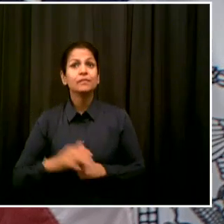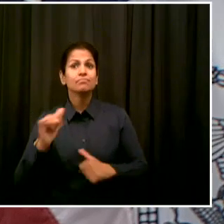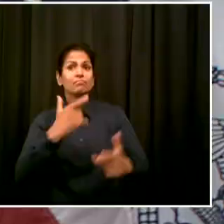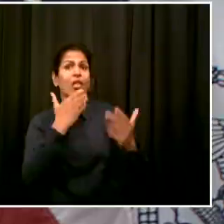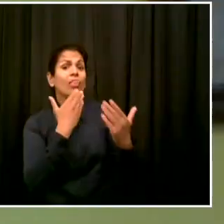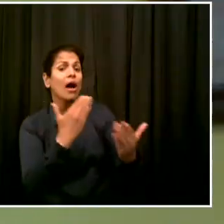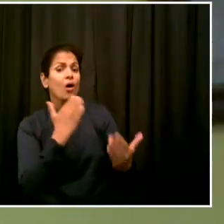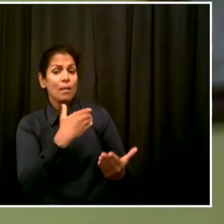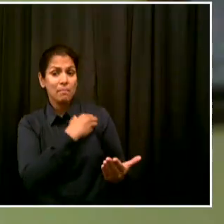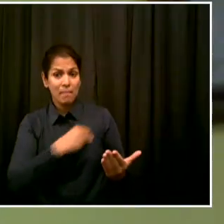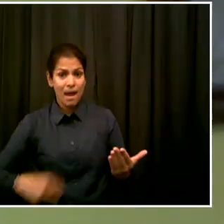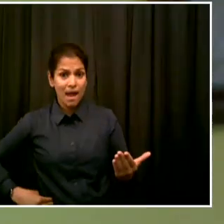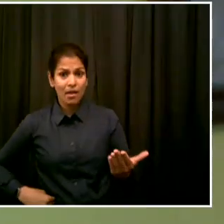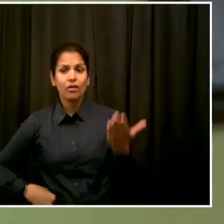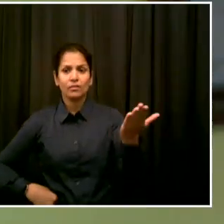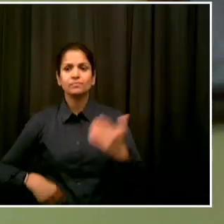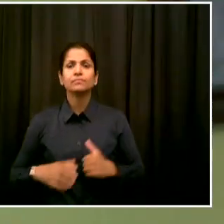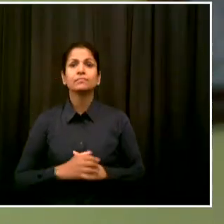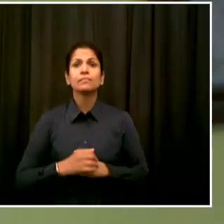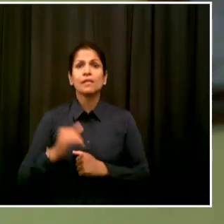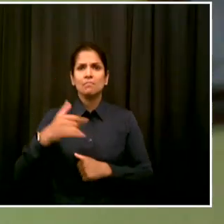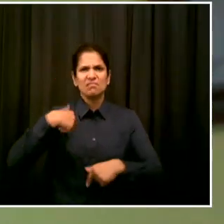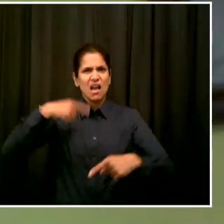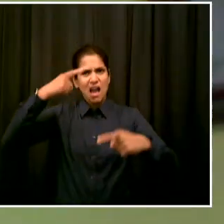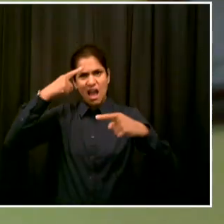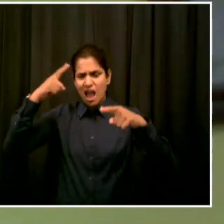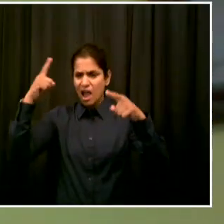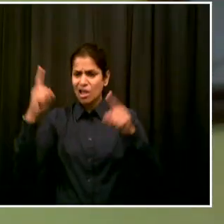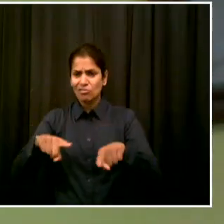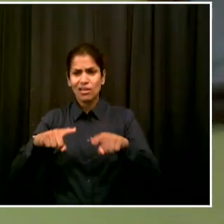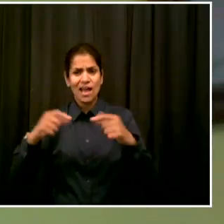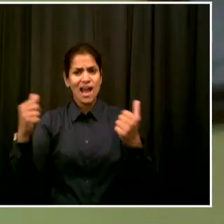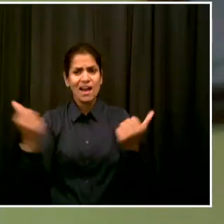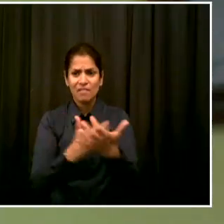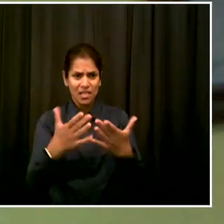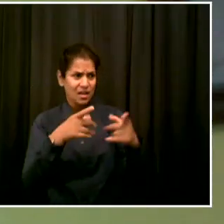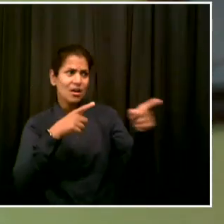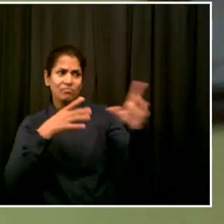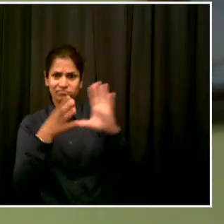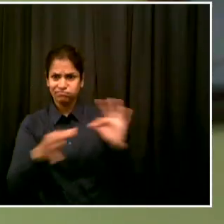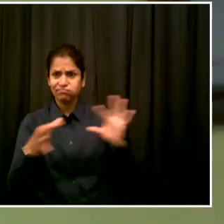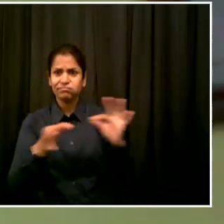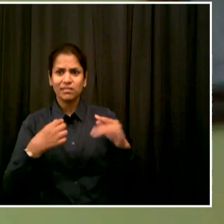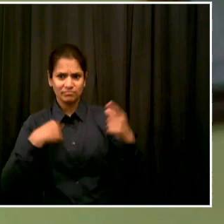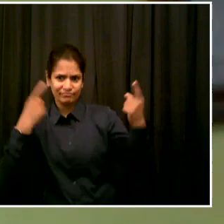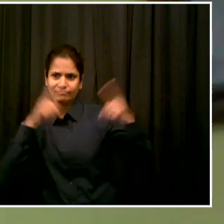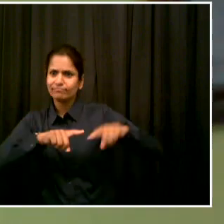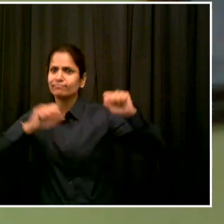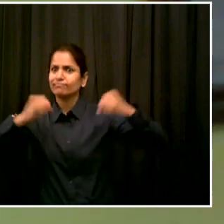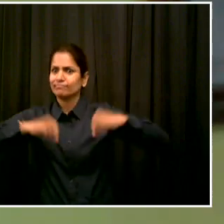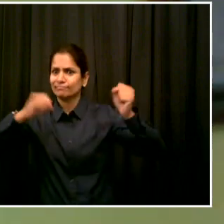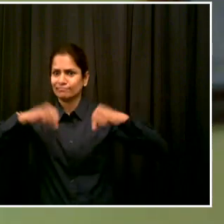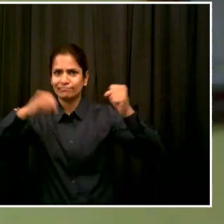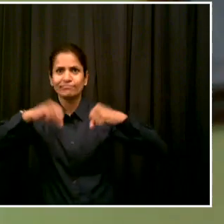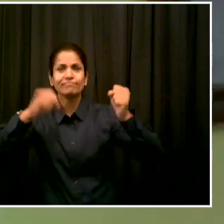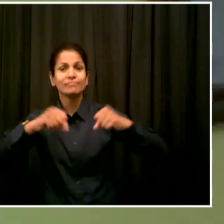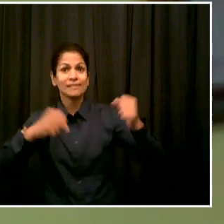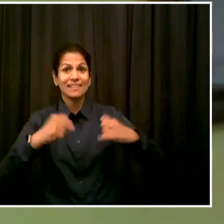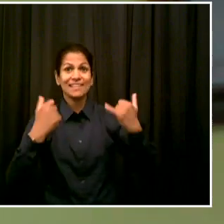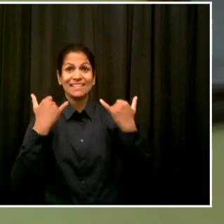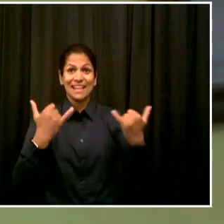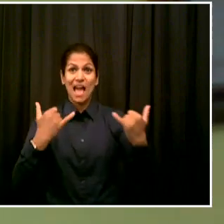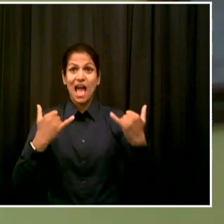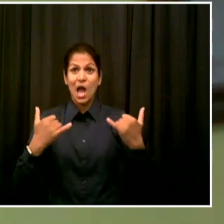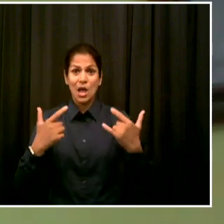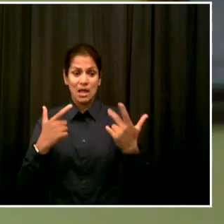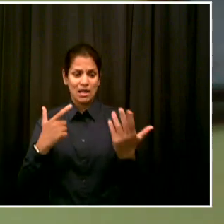I concur with everything the mayor said about the real difference between the situation now and the situation